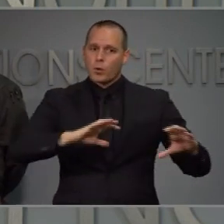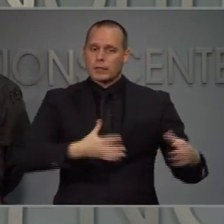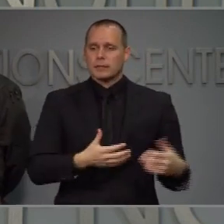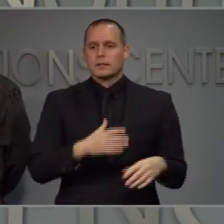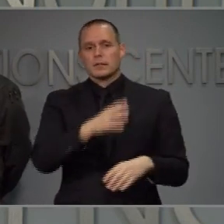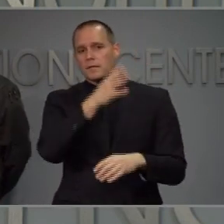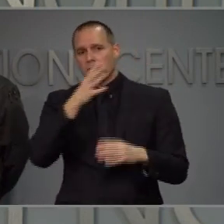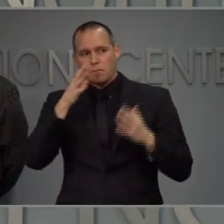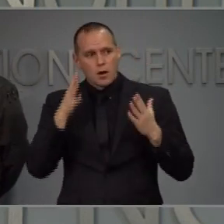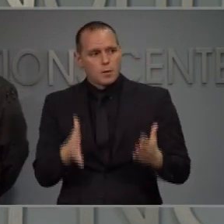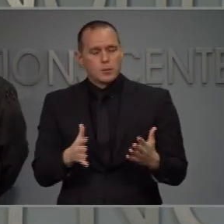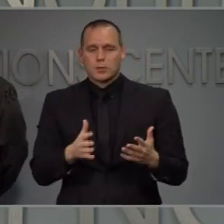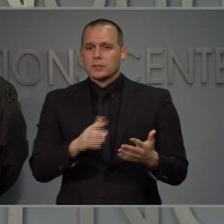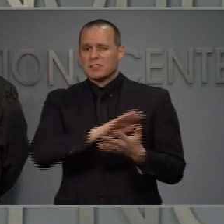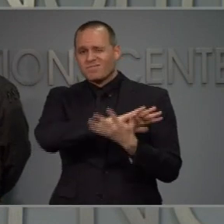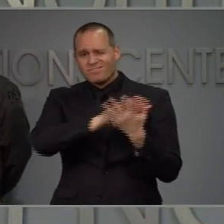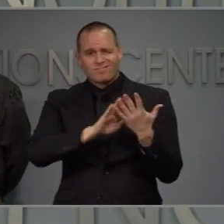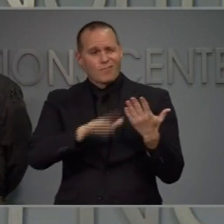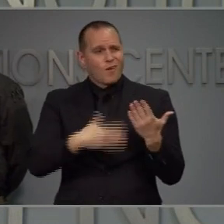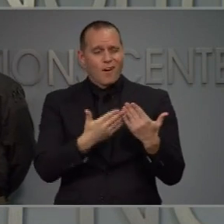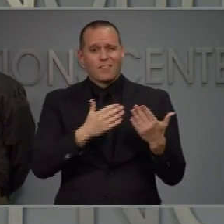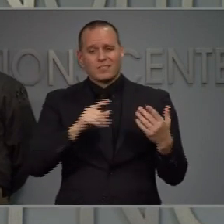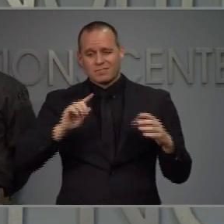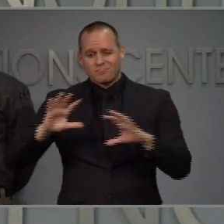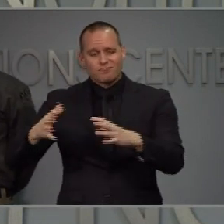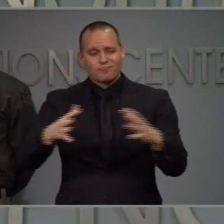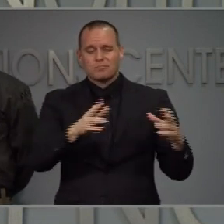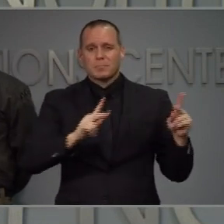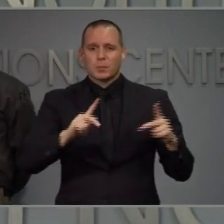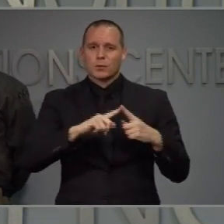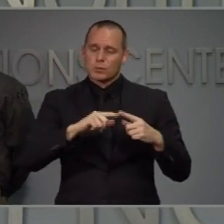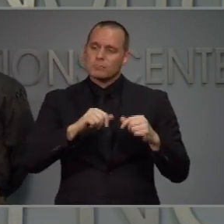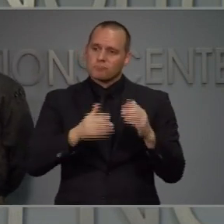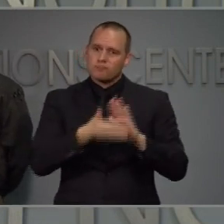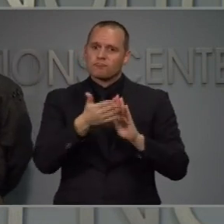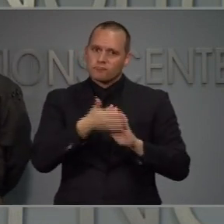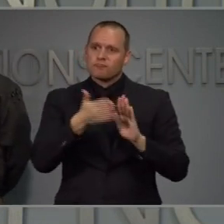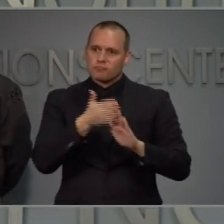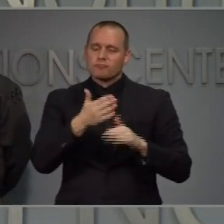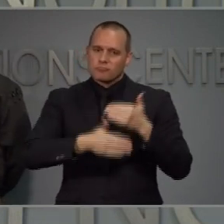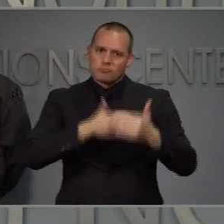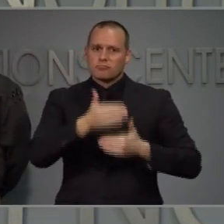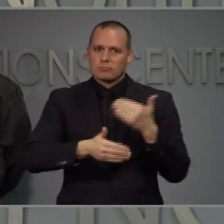the people who are working so hard to do that. Thank you. Next question, please.